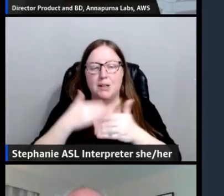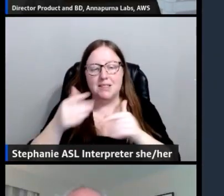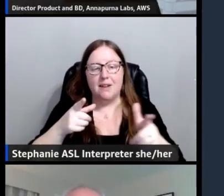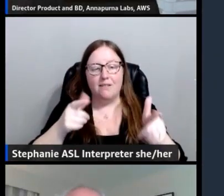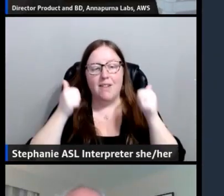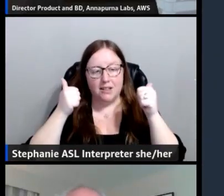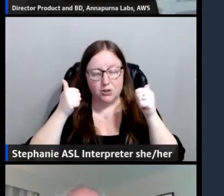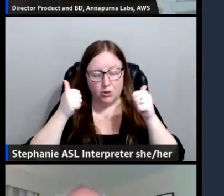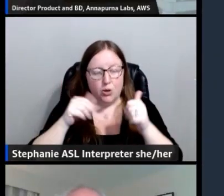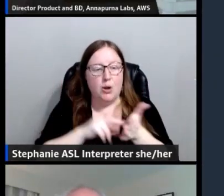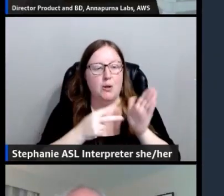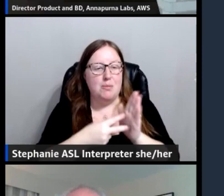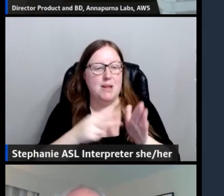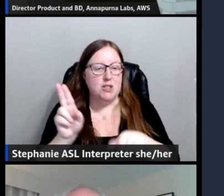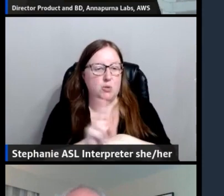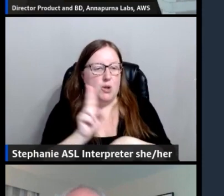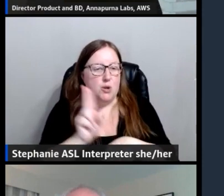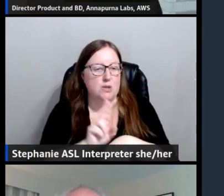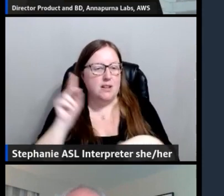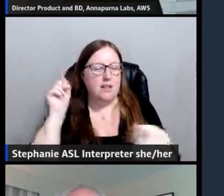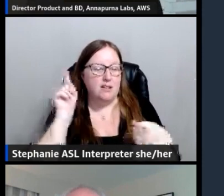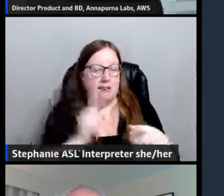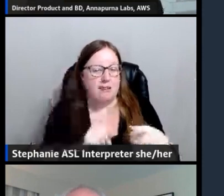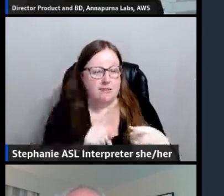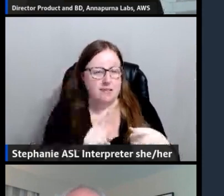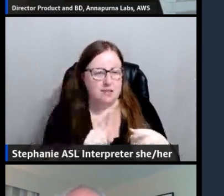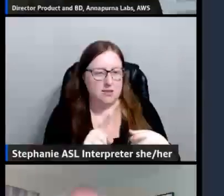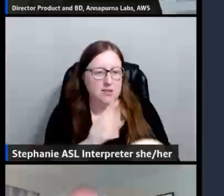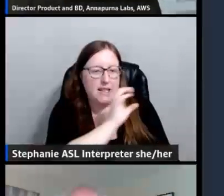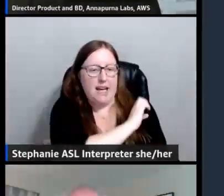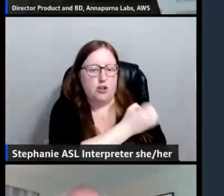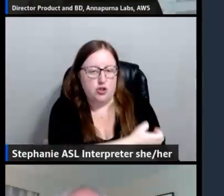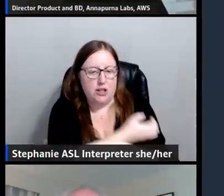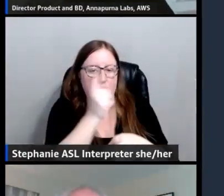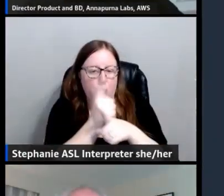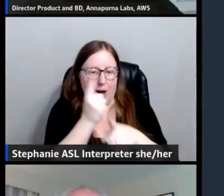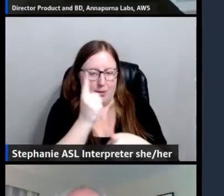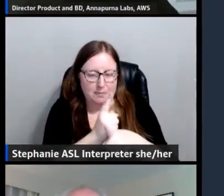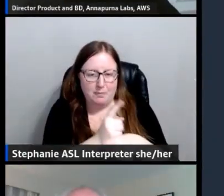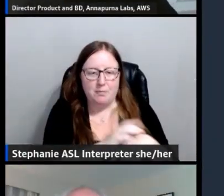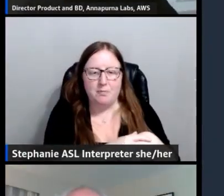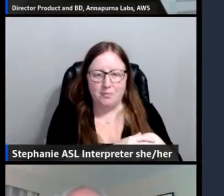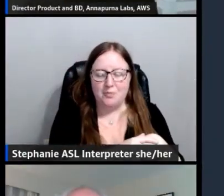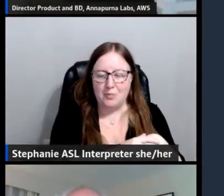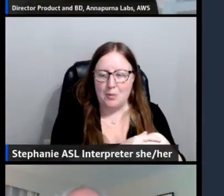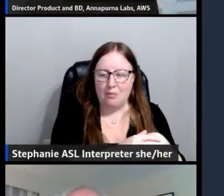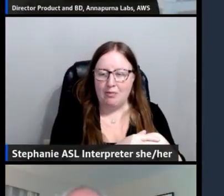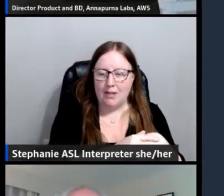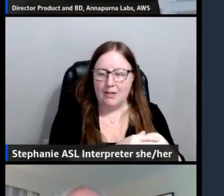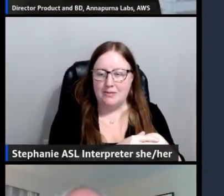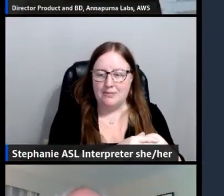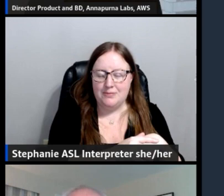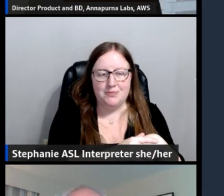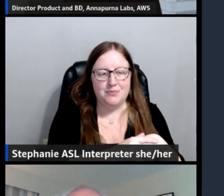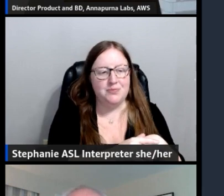and therefore we use less. We need to use less watts. Correct. Across the training job.